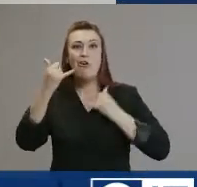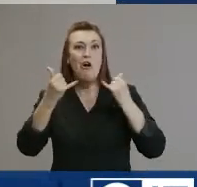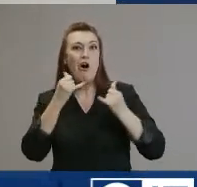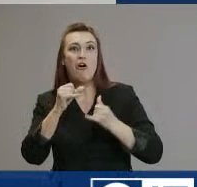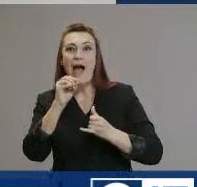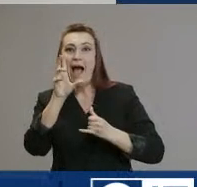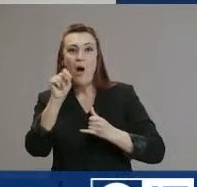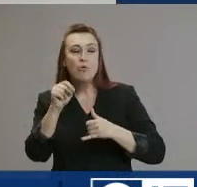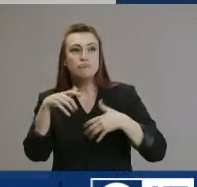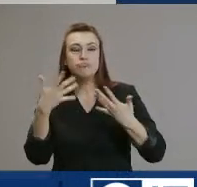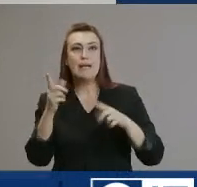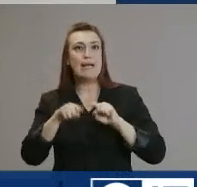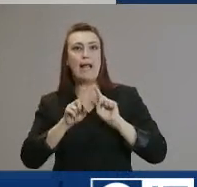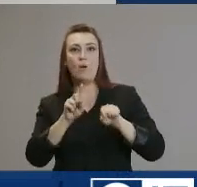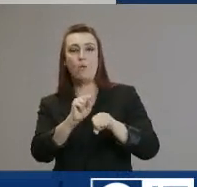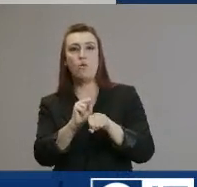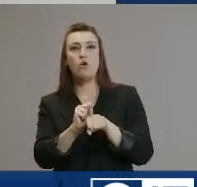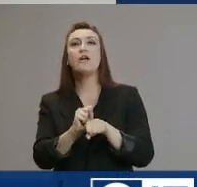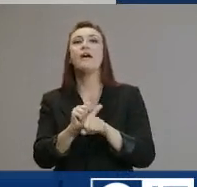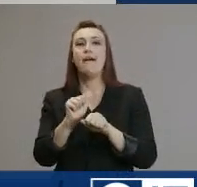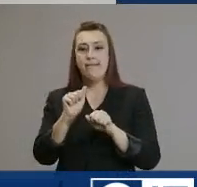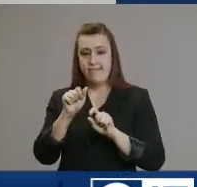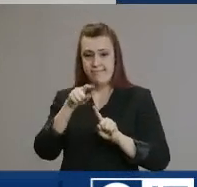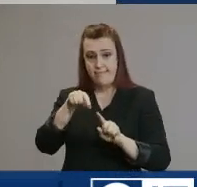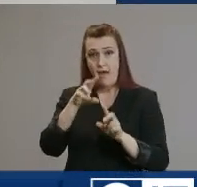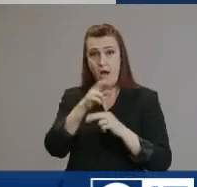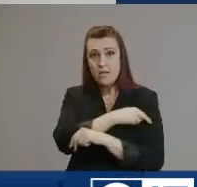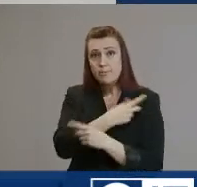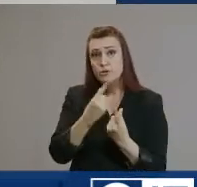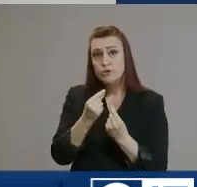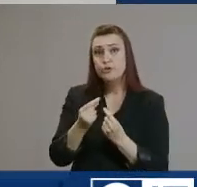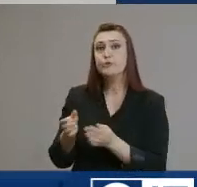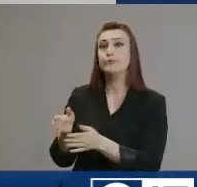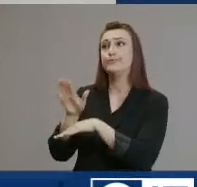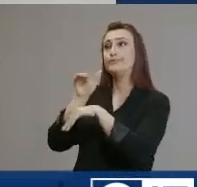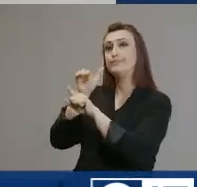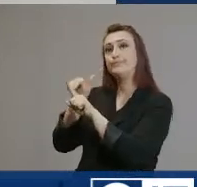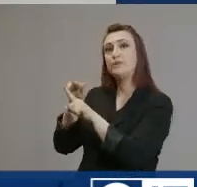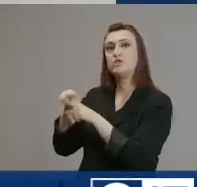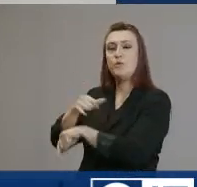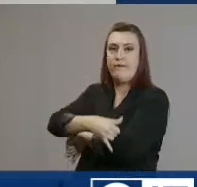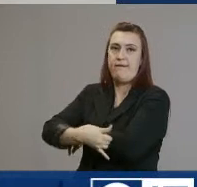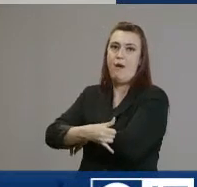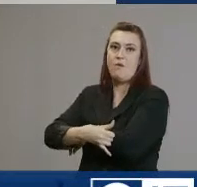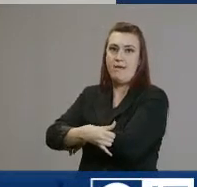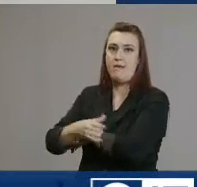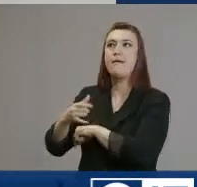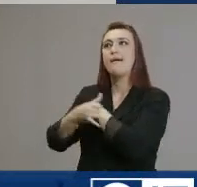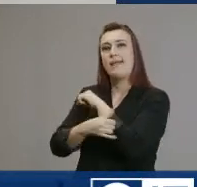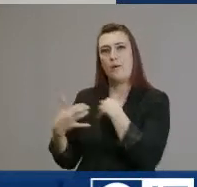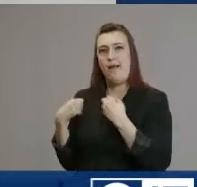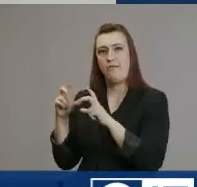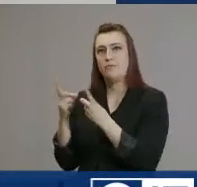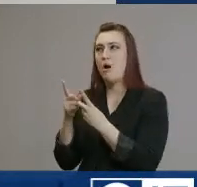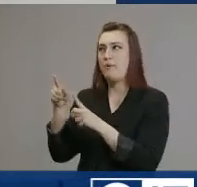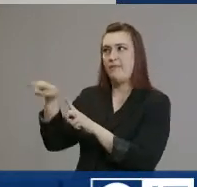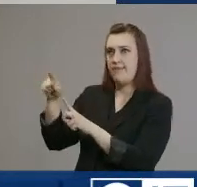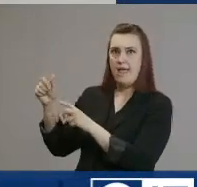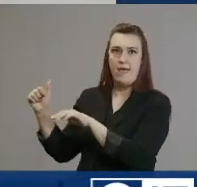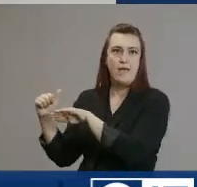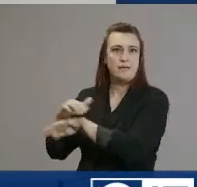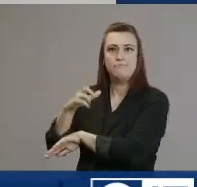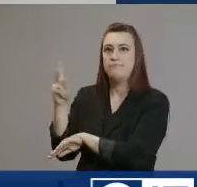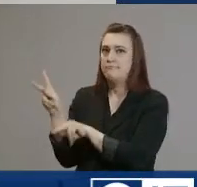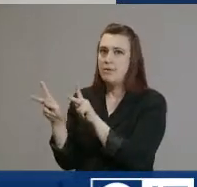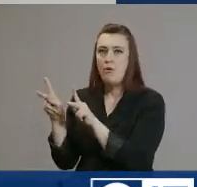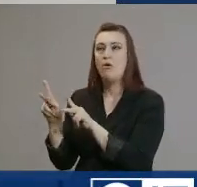health department. The county health department can bring it up to the state health department if we need to. We could recruit volunteers through our